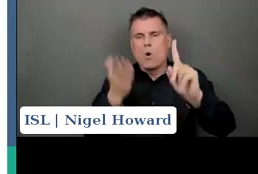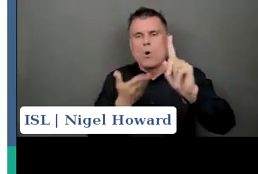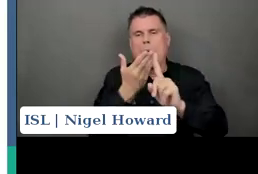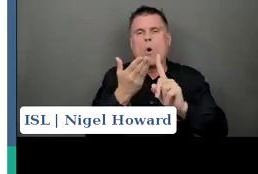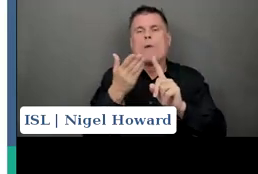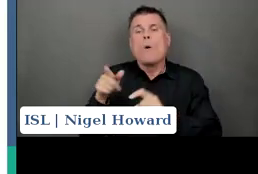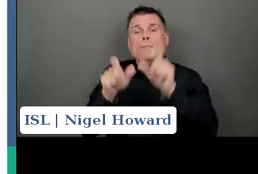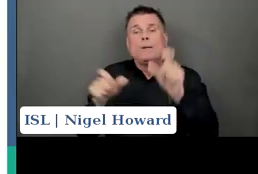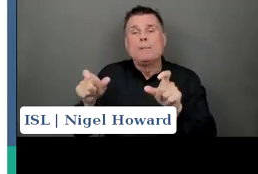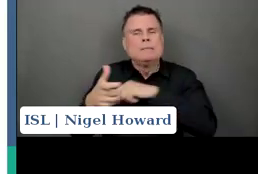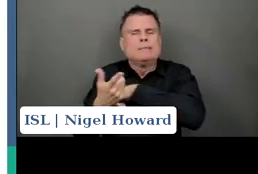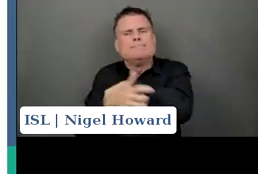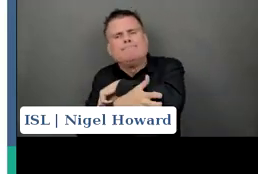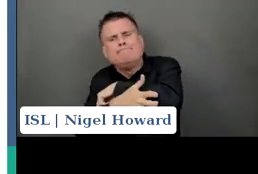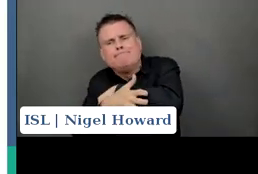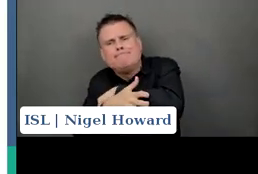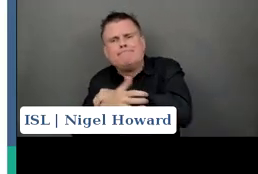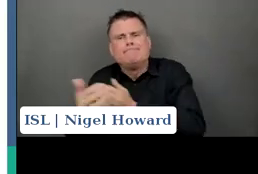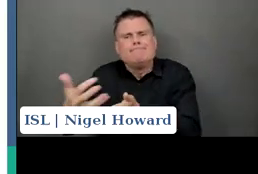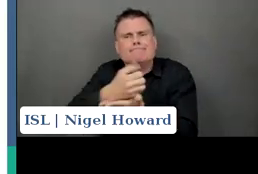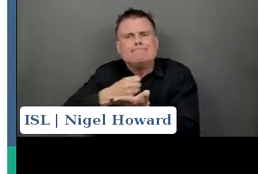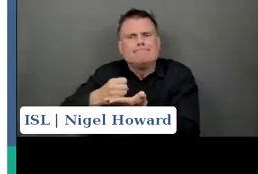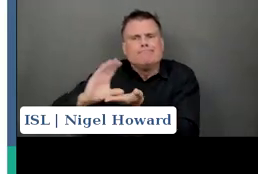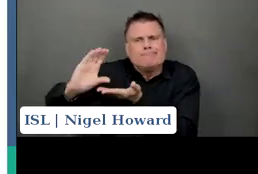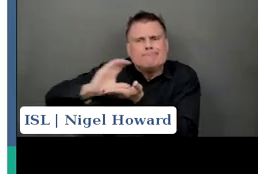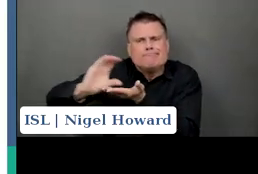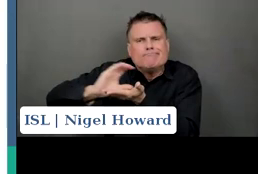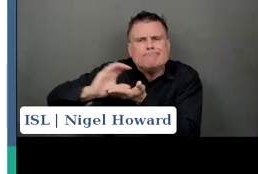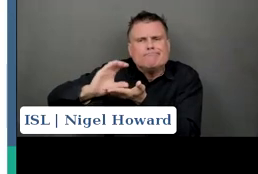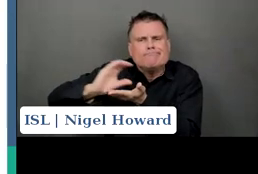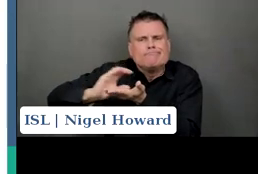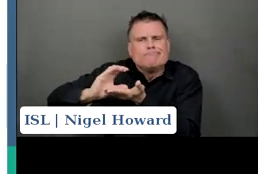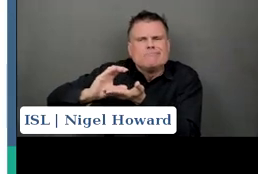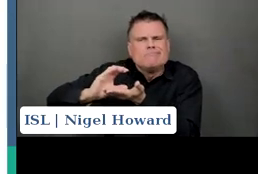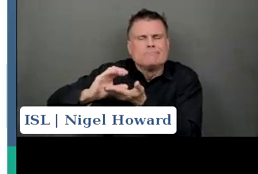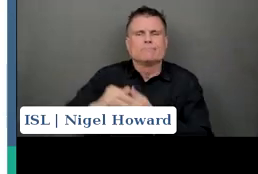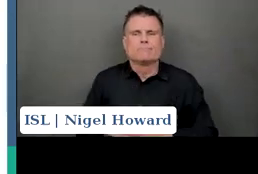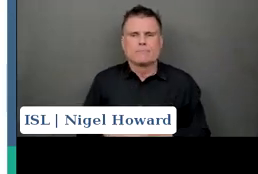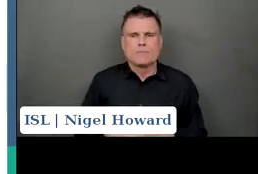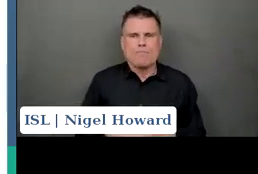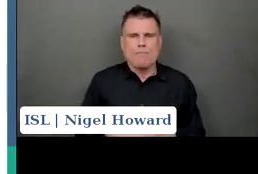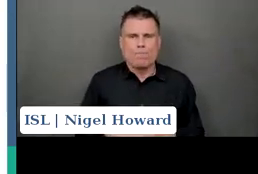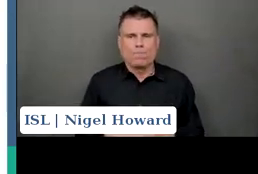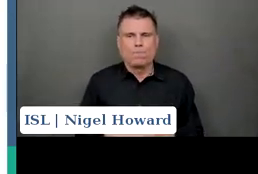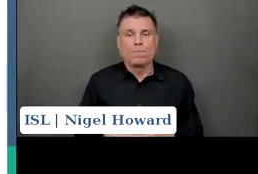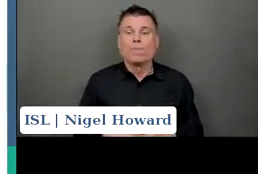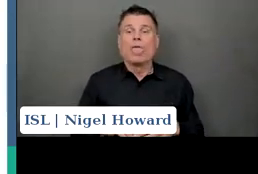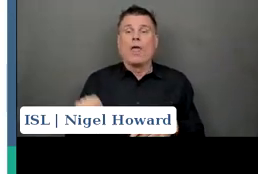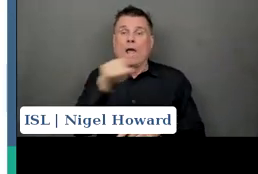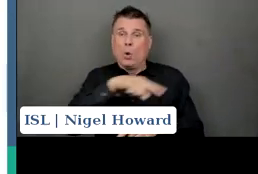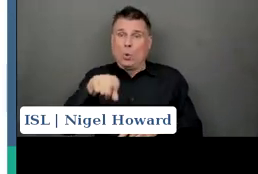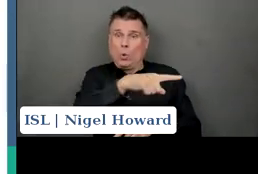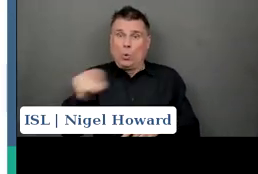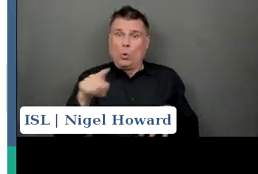I'll encourage you, as the session is going, to use the Q&A box, which you'll see at the bottom of your screen, to